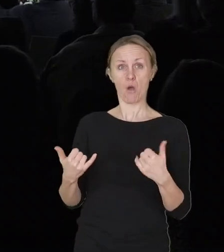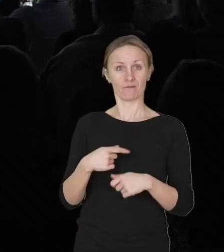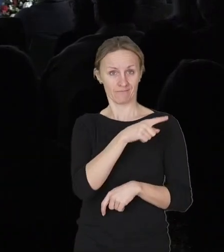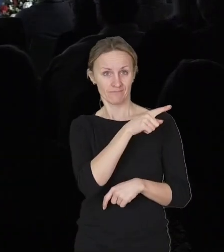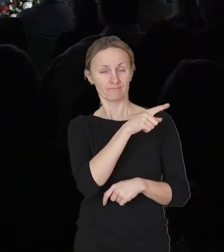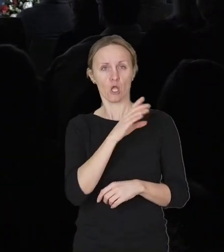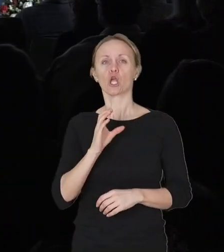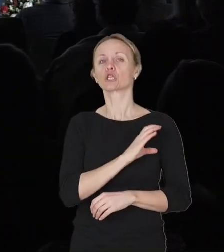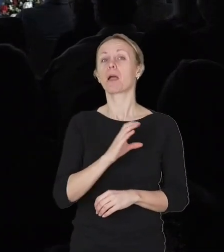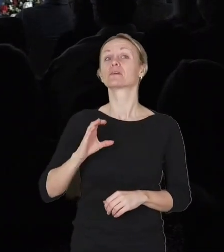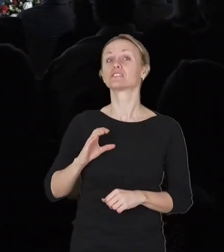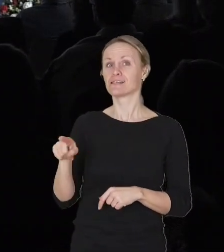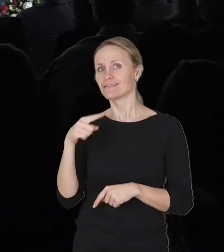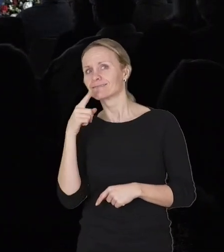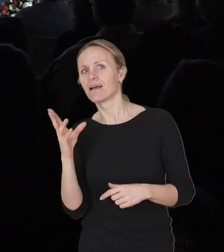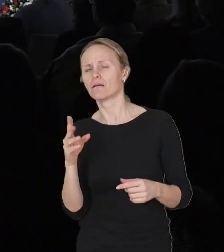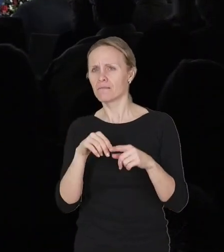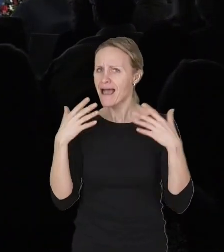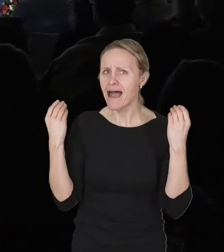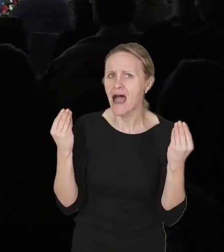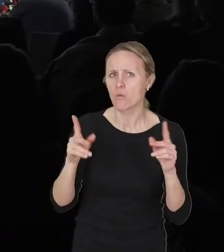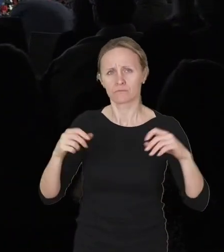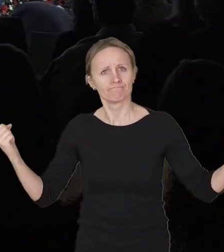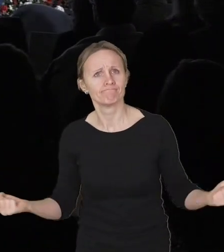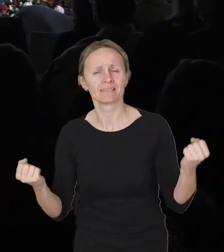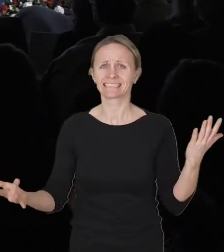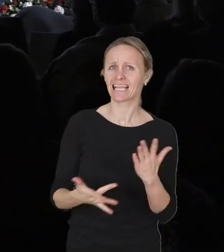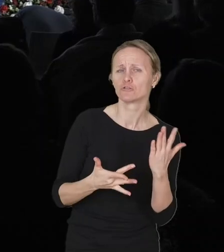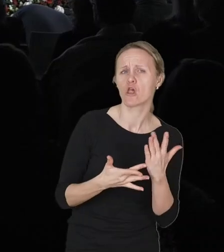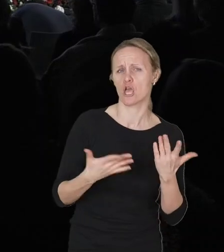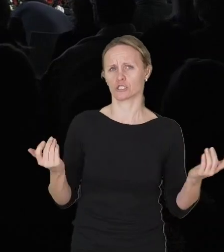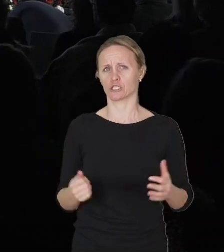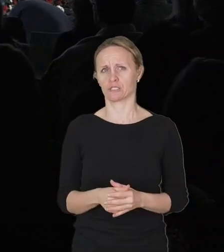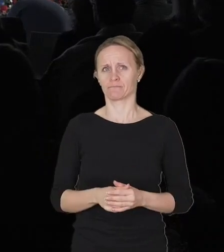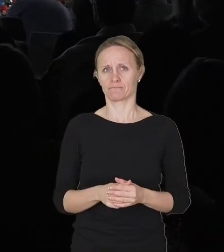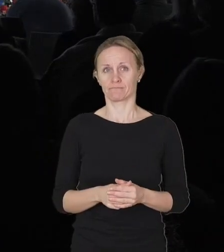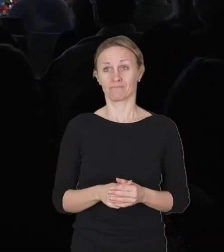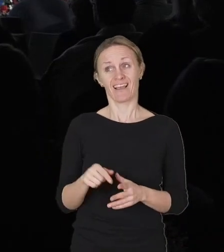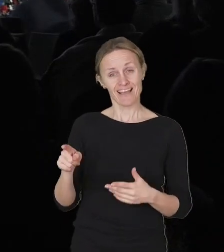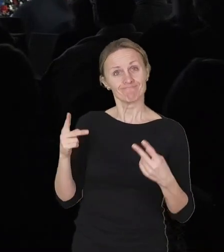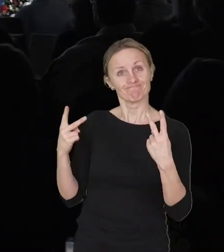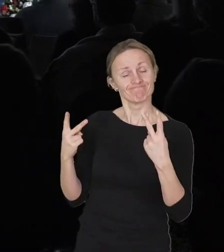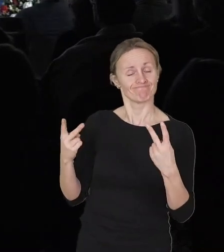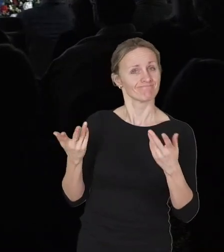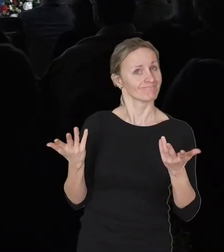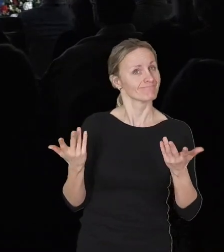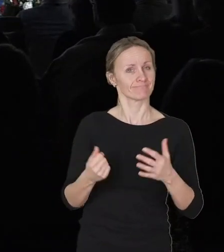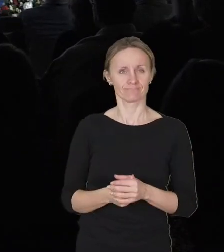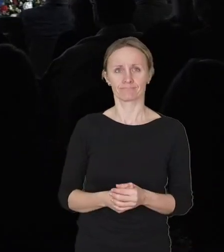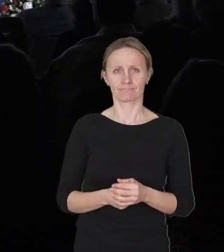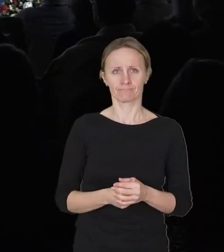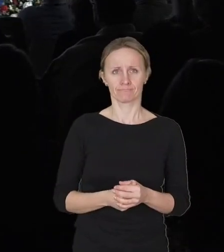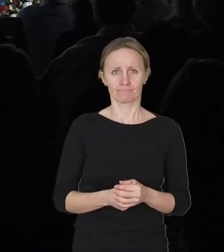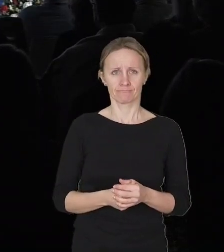and all of us should not do the same things, of course. So it will be very important here how we try to bring